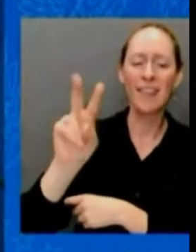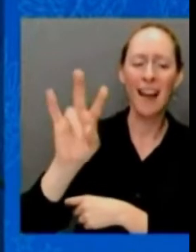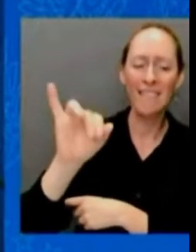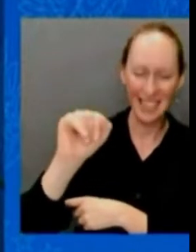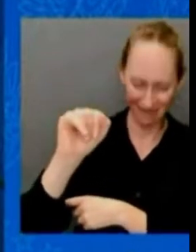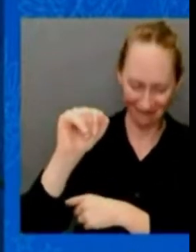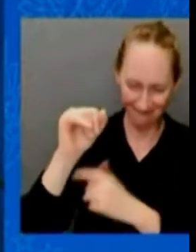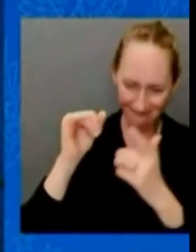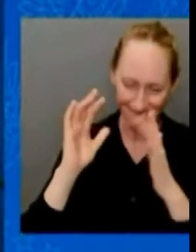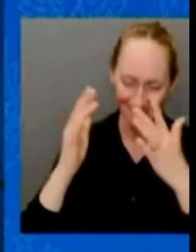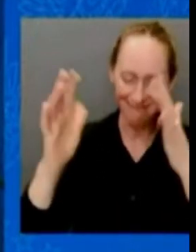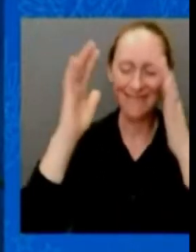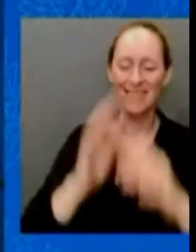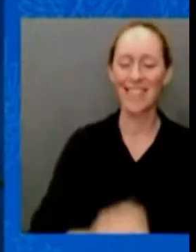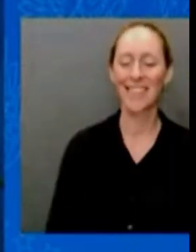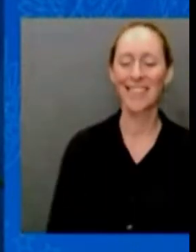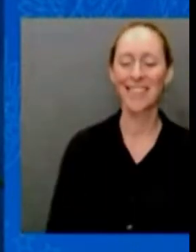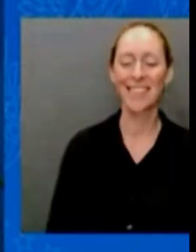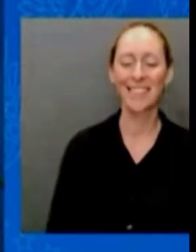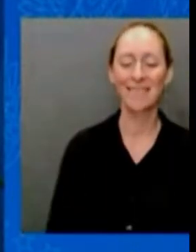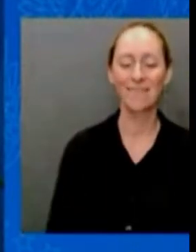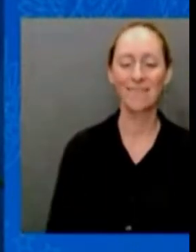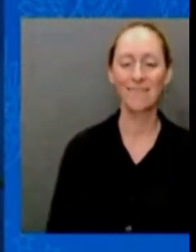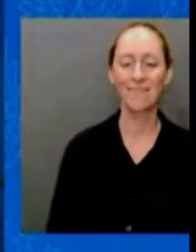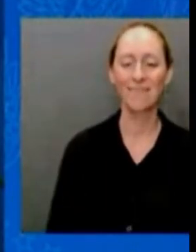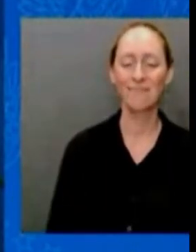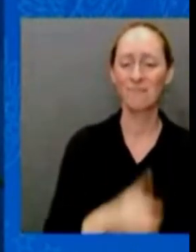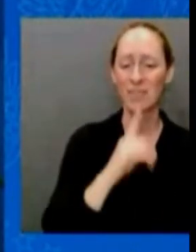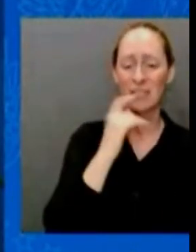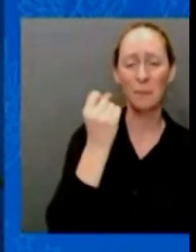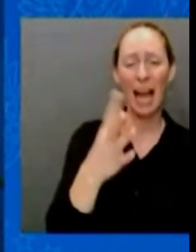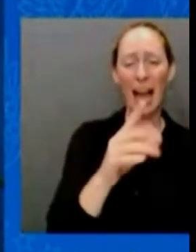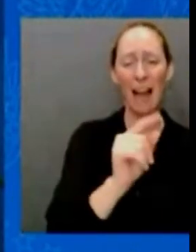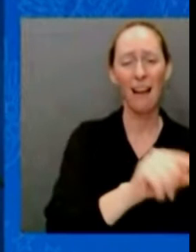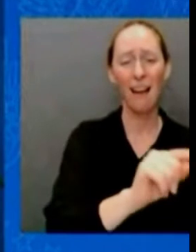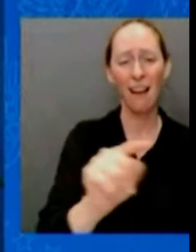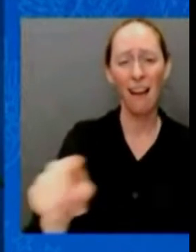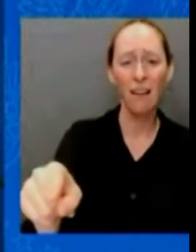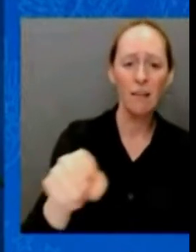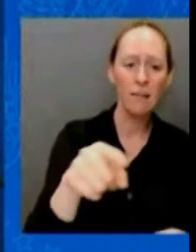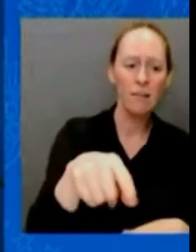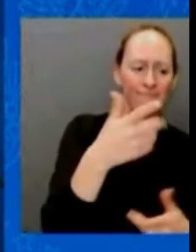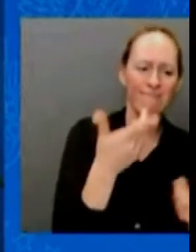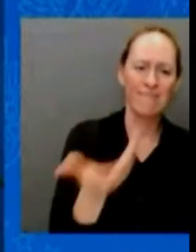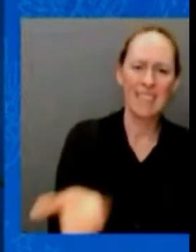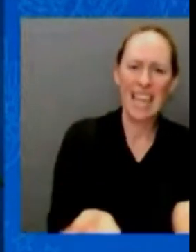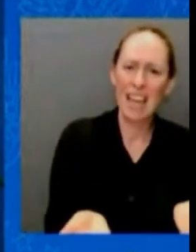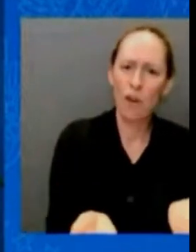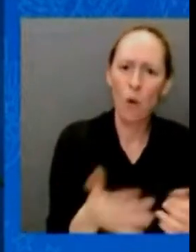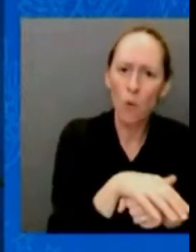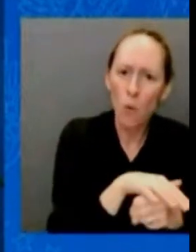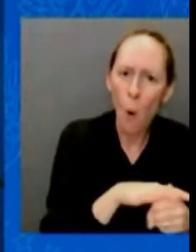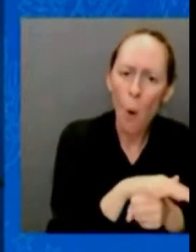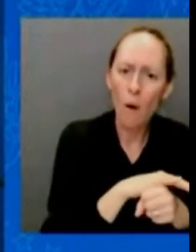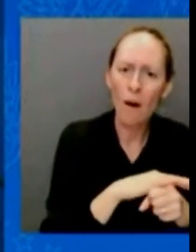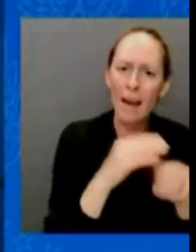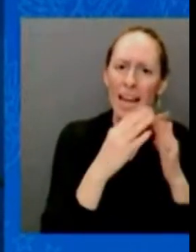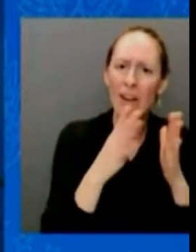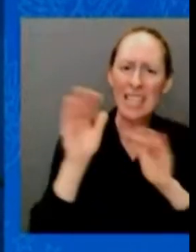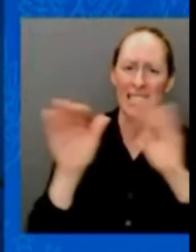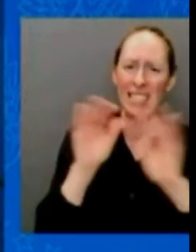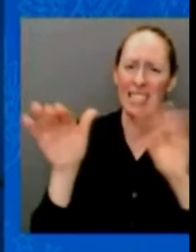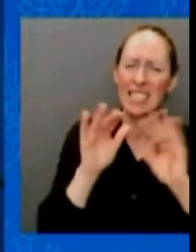As well as countless other local leaders helped transform Central New York into a place that makes this